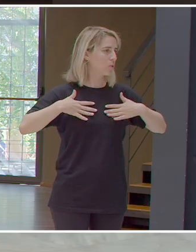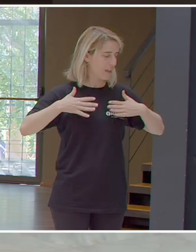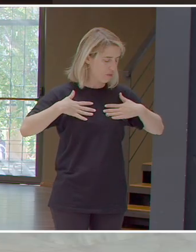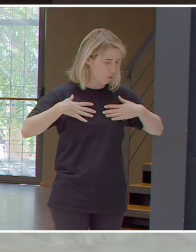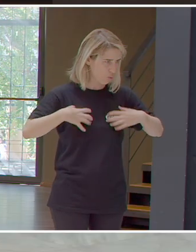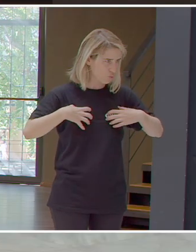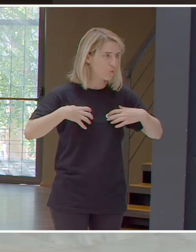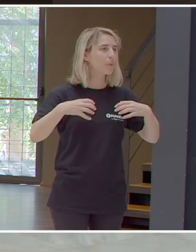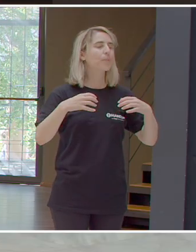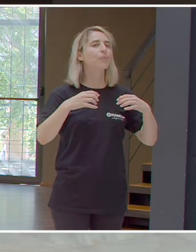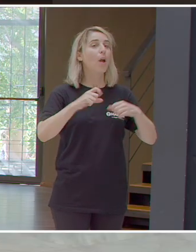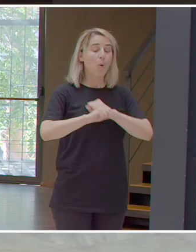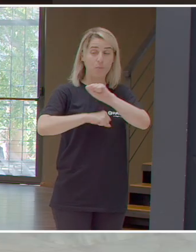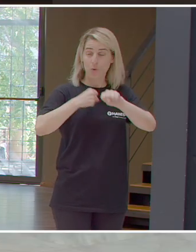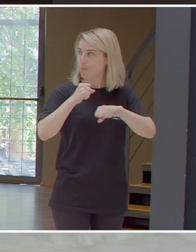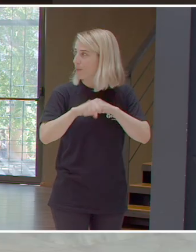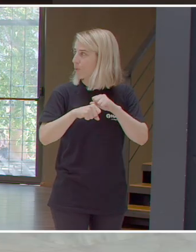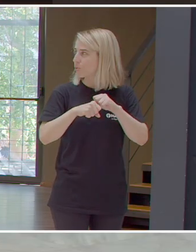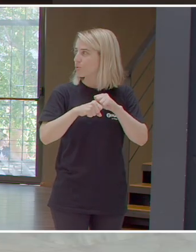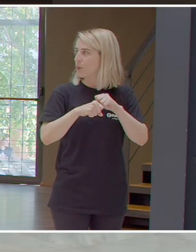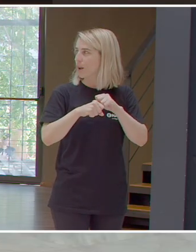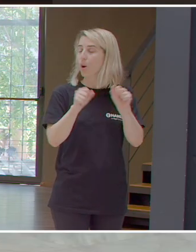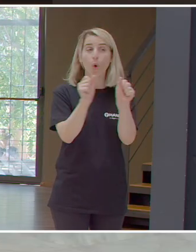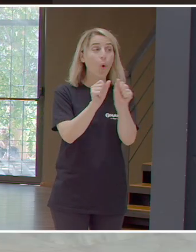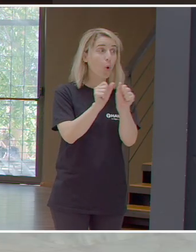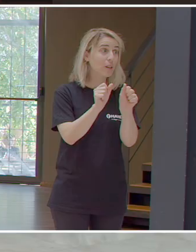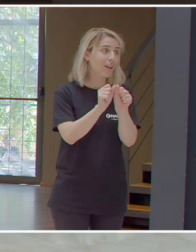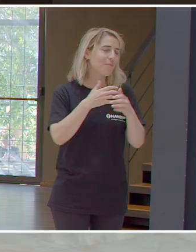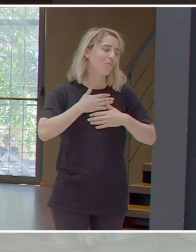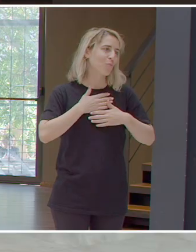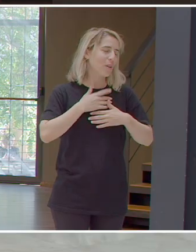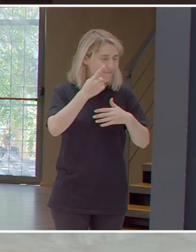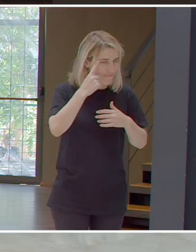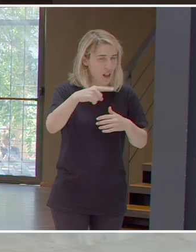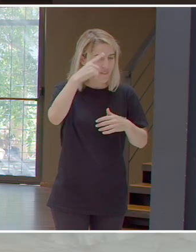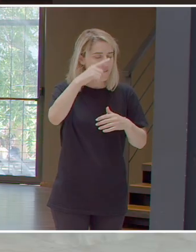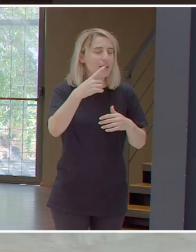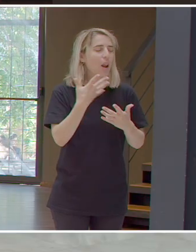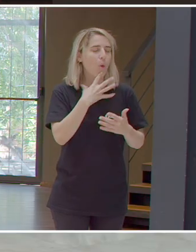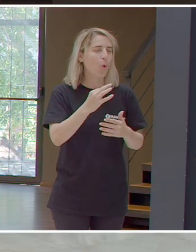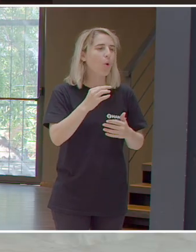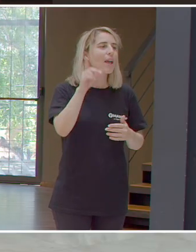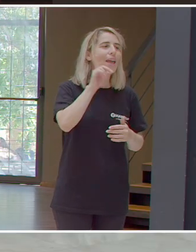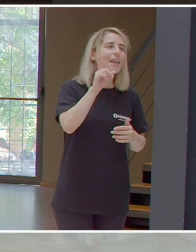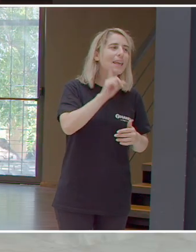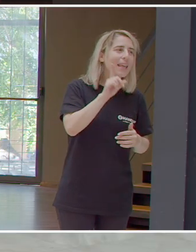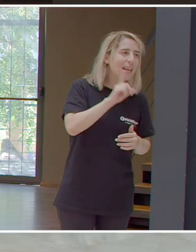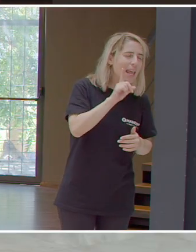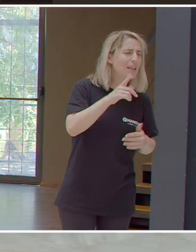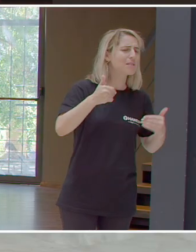pathology rotation, very, very close to my heart because a lot of young women and also elderly